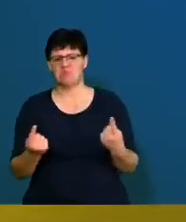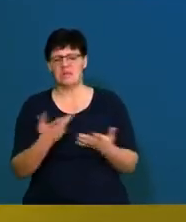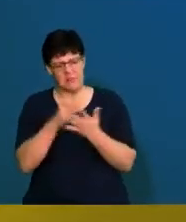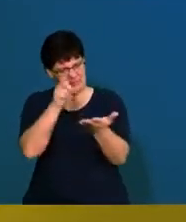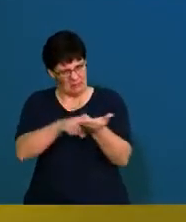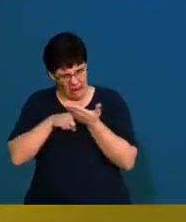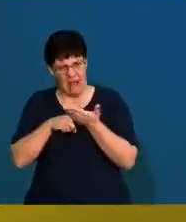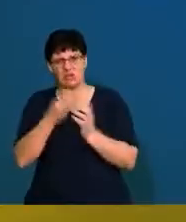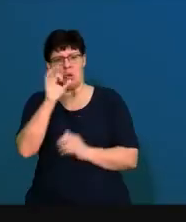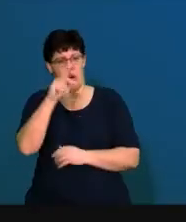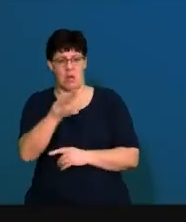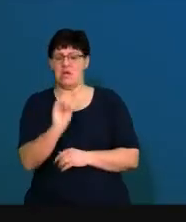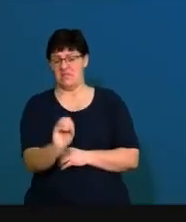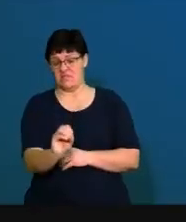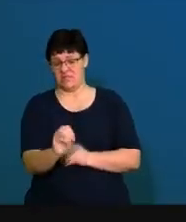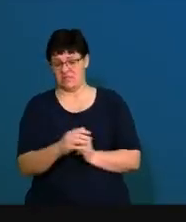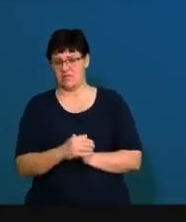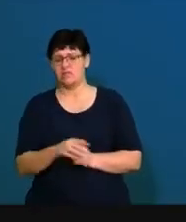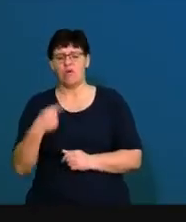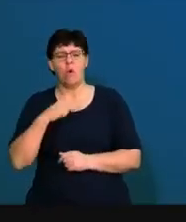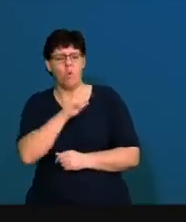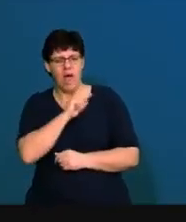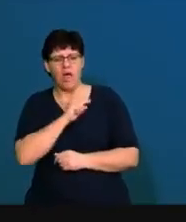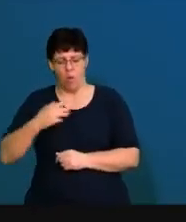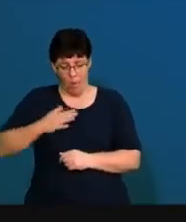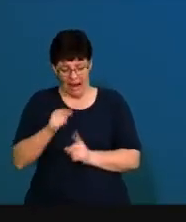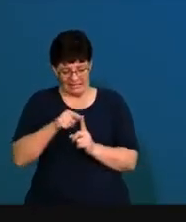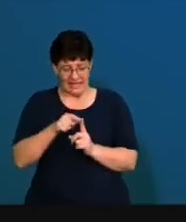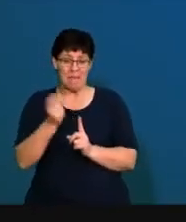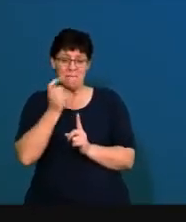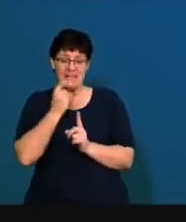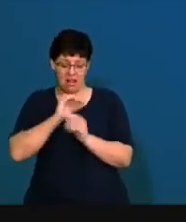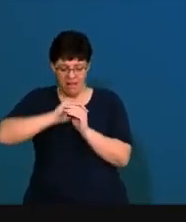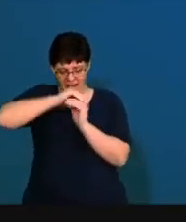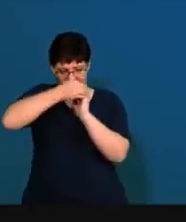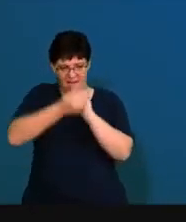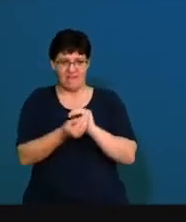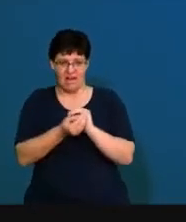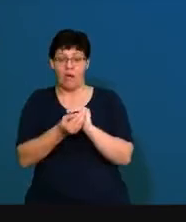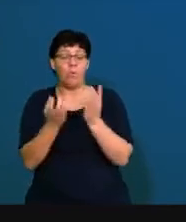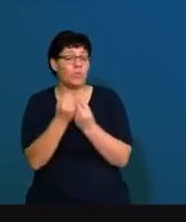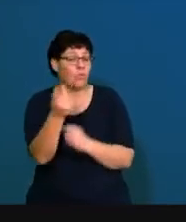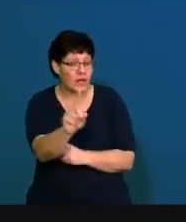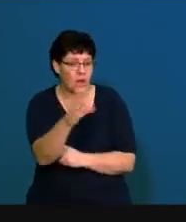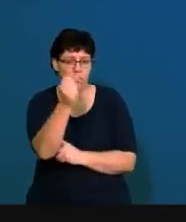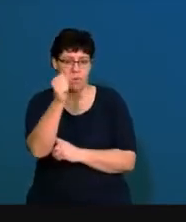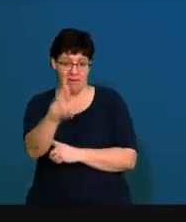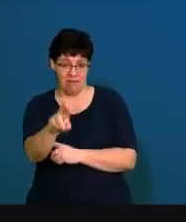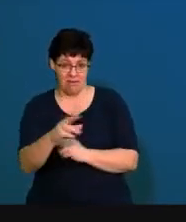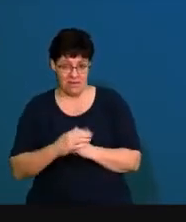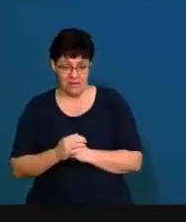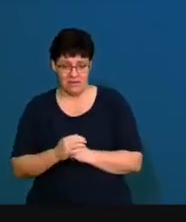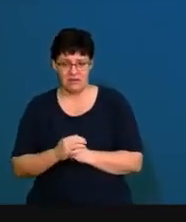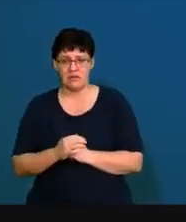demand for copper. So as a result, we want to cover this metallic object with copper. Now the